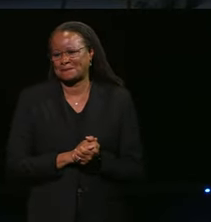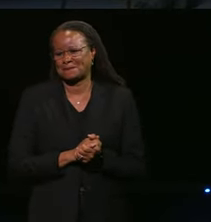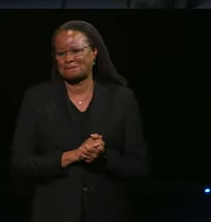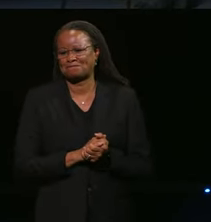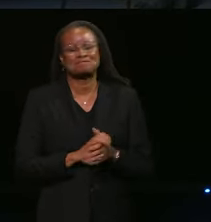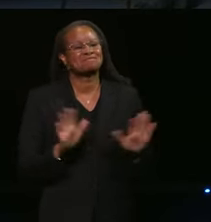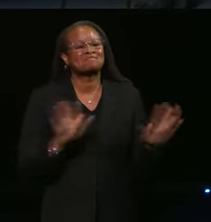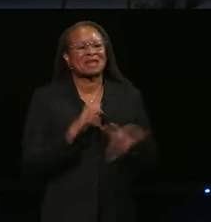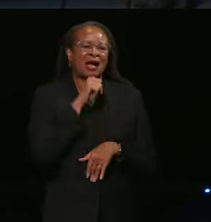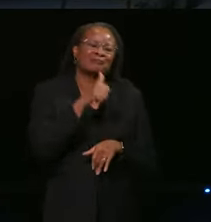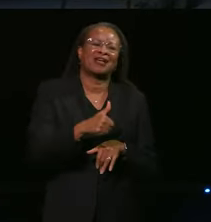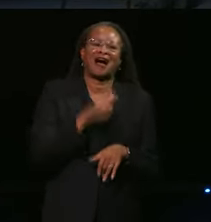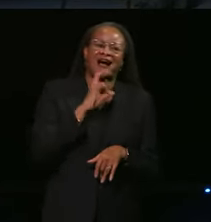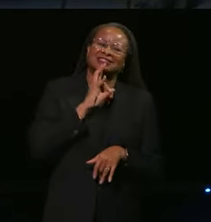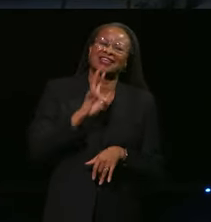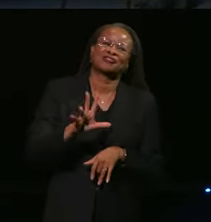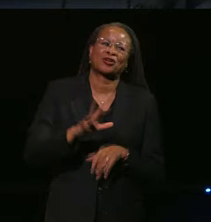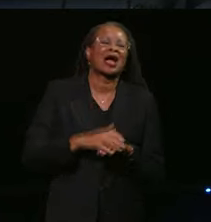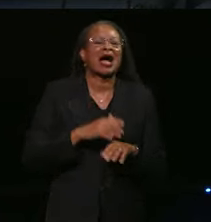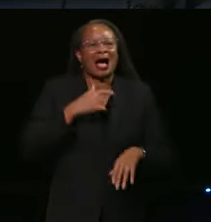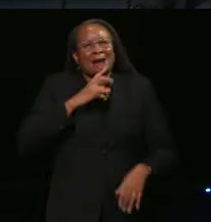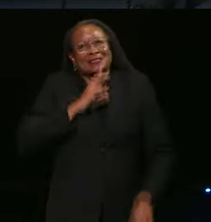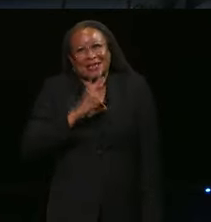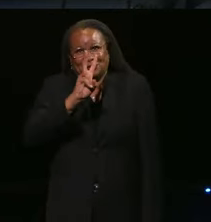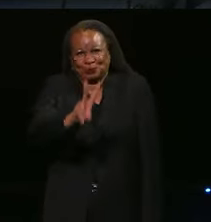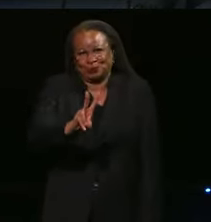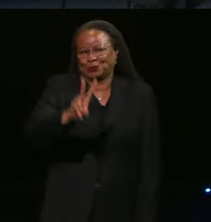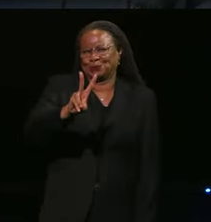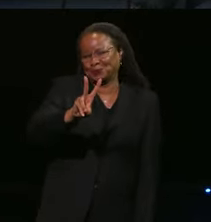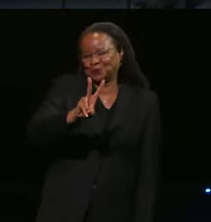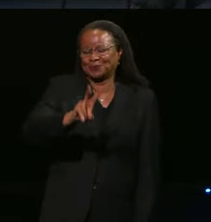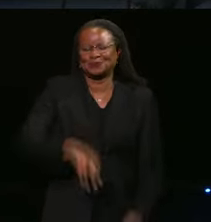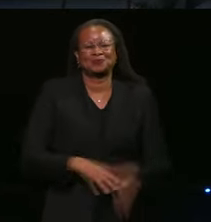I'm not 73. I'm 72. No,